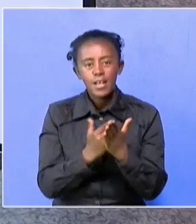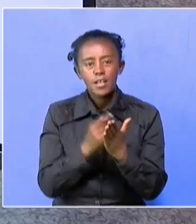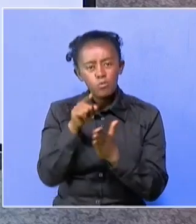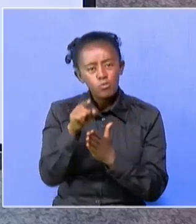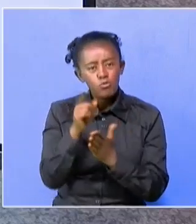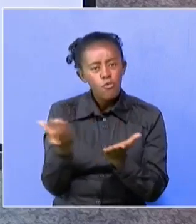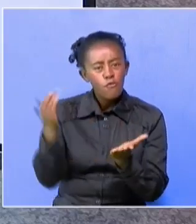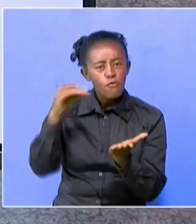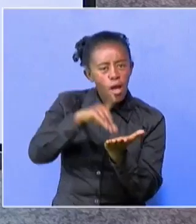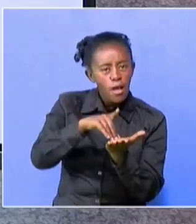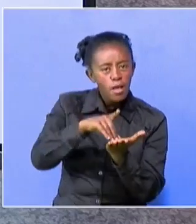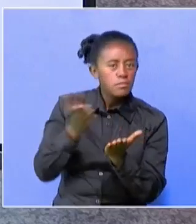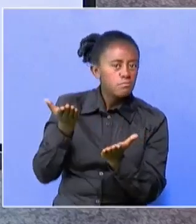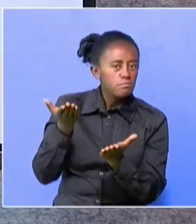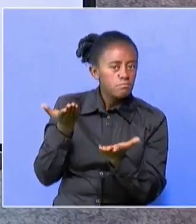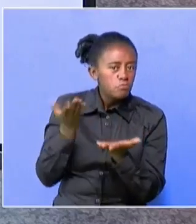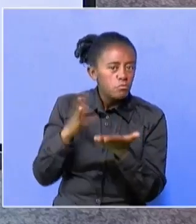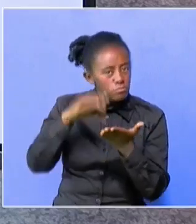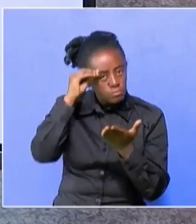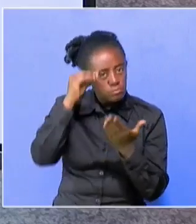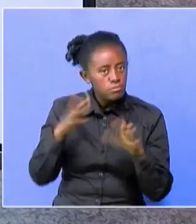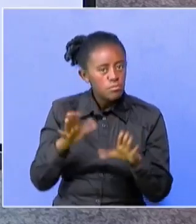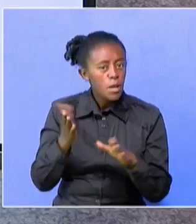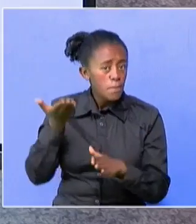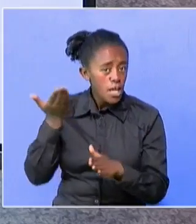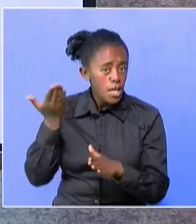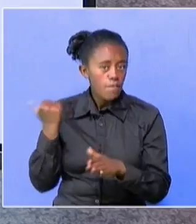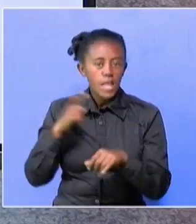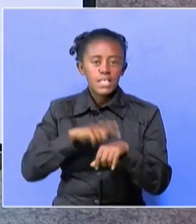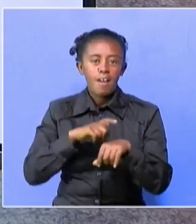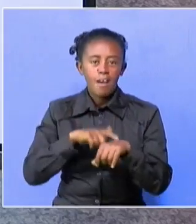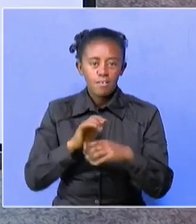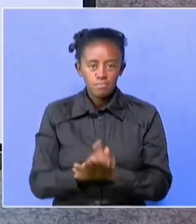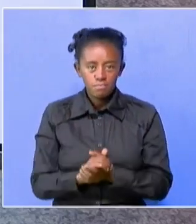to revise what we learned in the previous time.